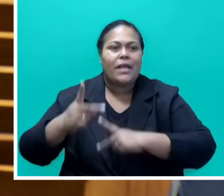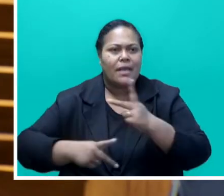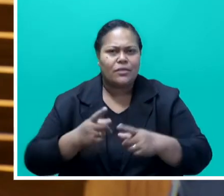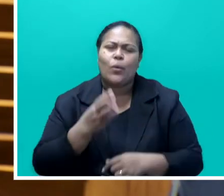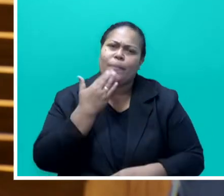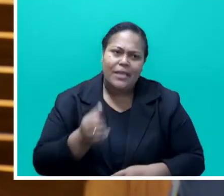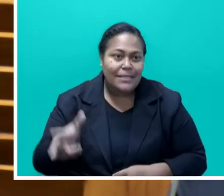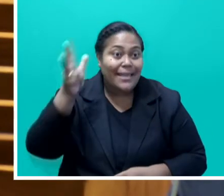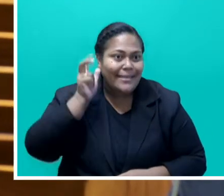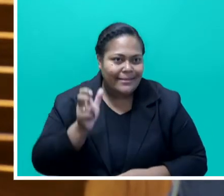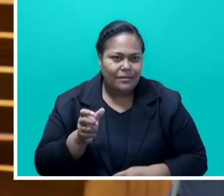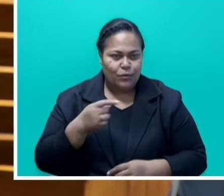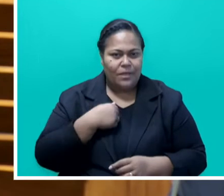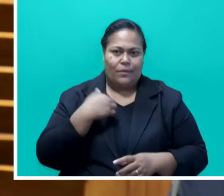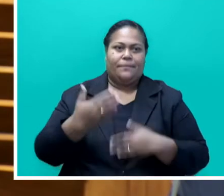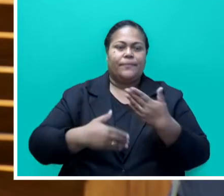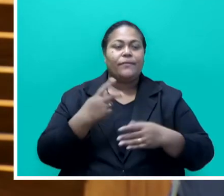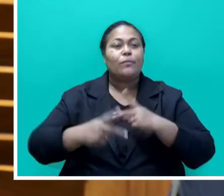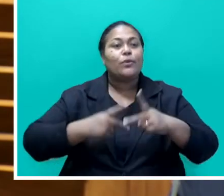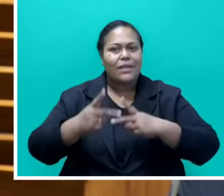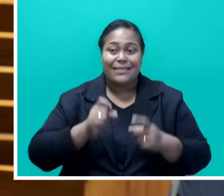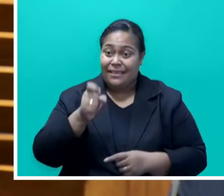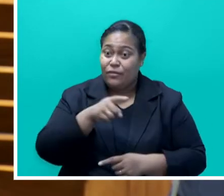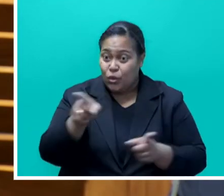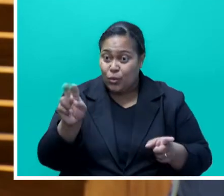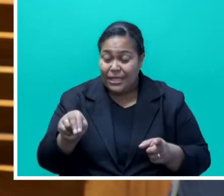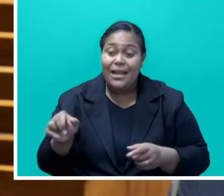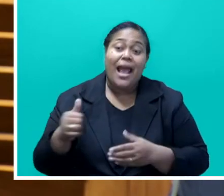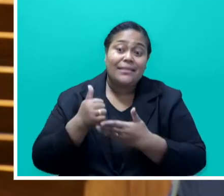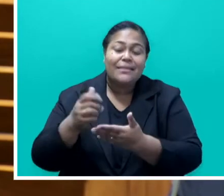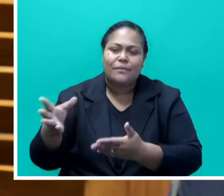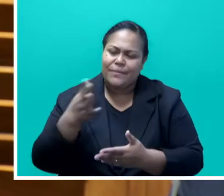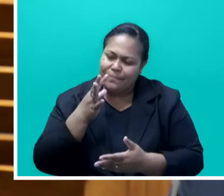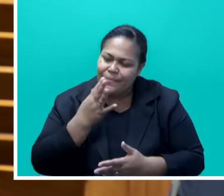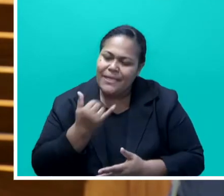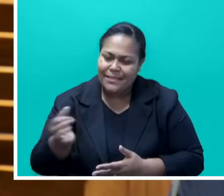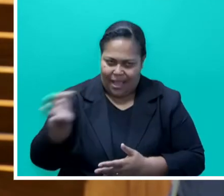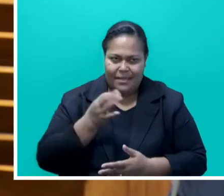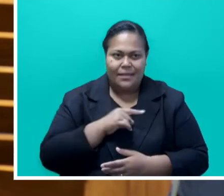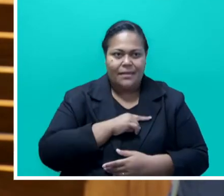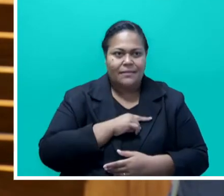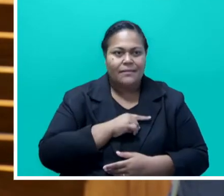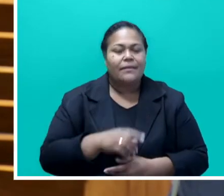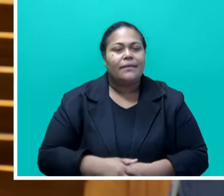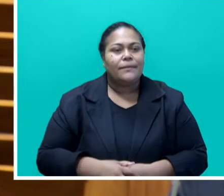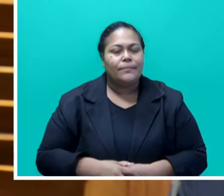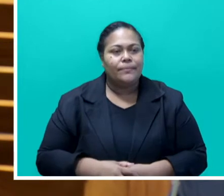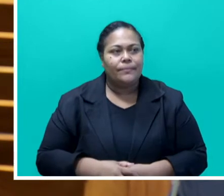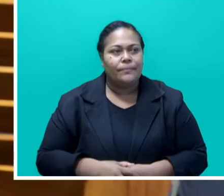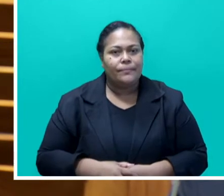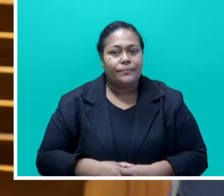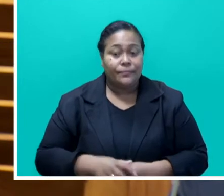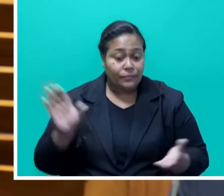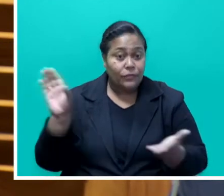to understand the particular process or ask if they need to assist some of their people that they know. It's a